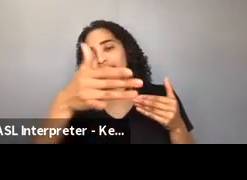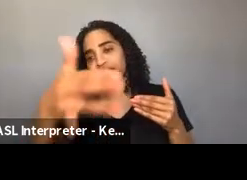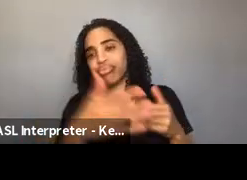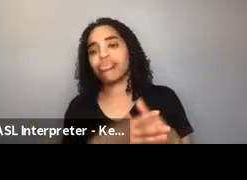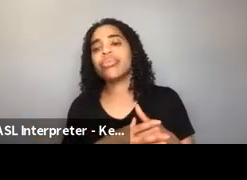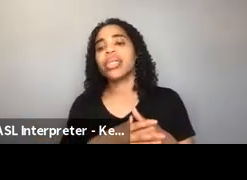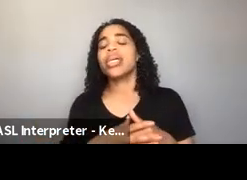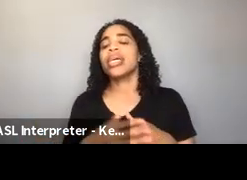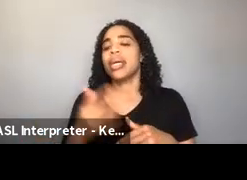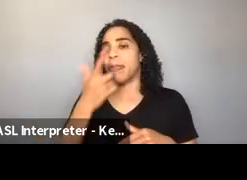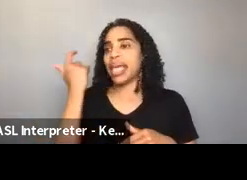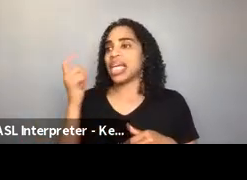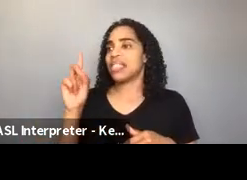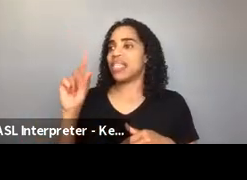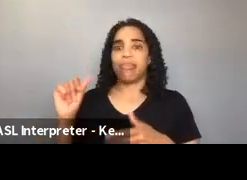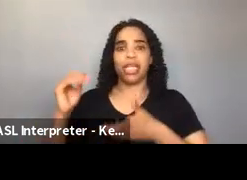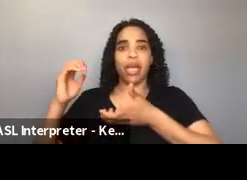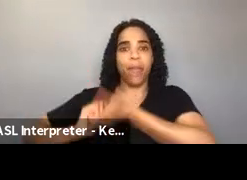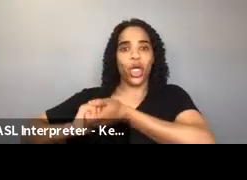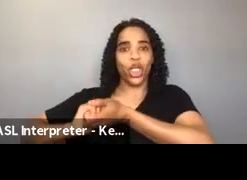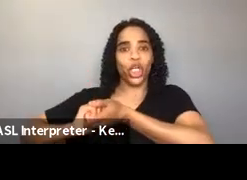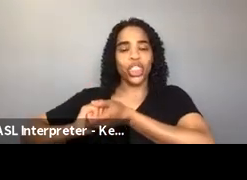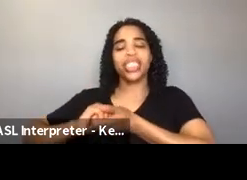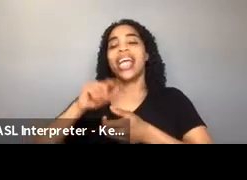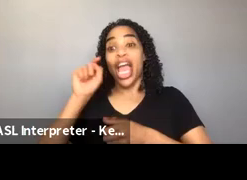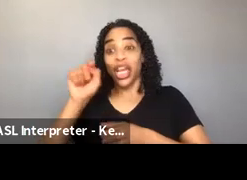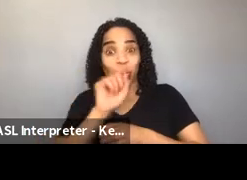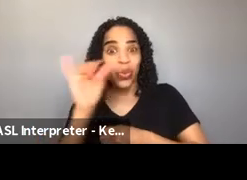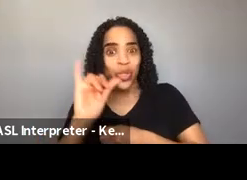disability partners and folks like you getting the word out.